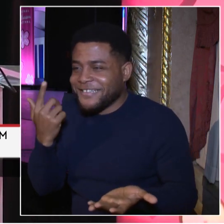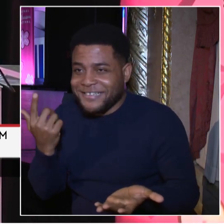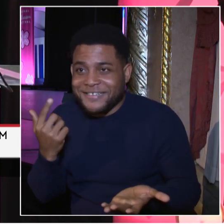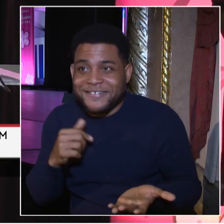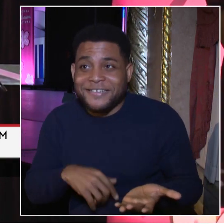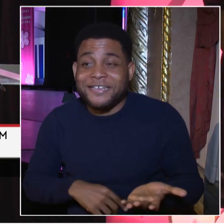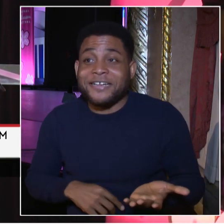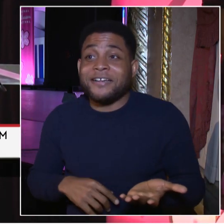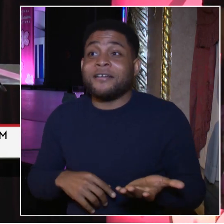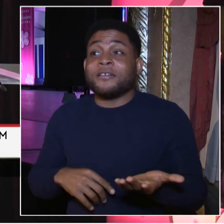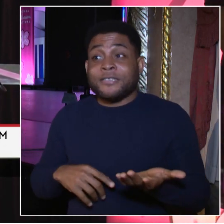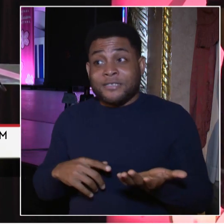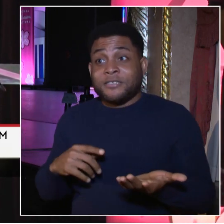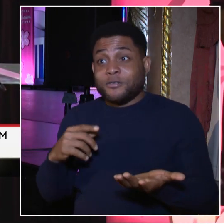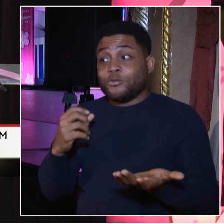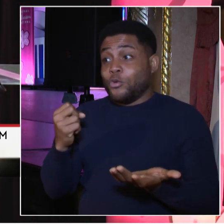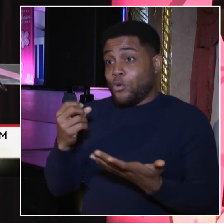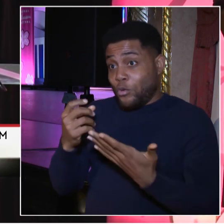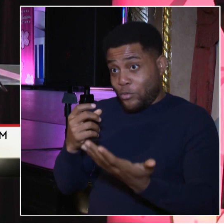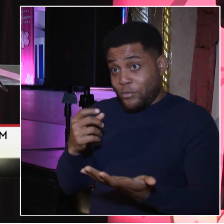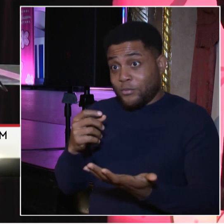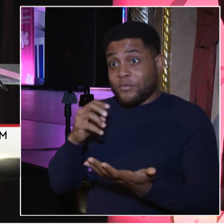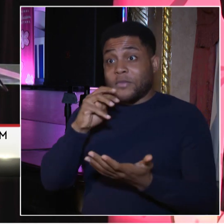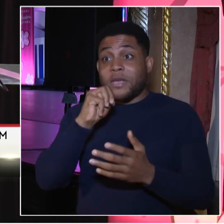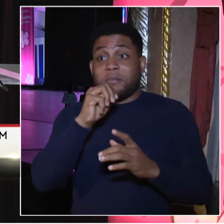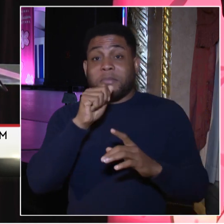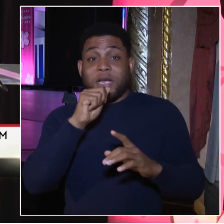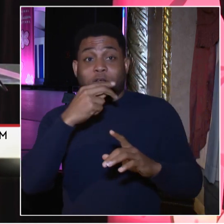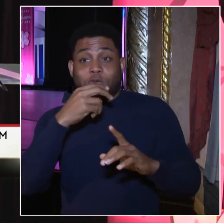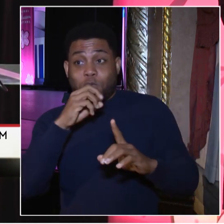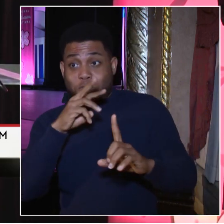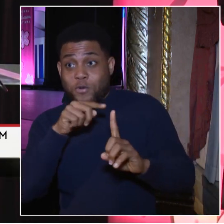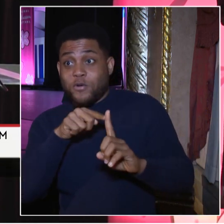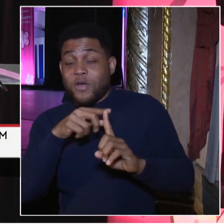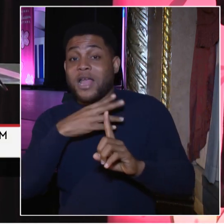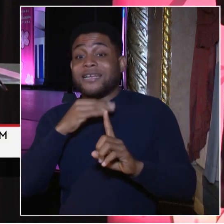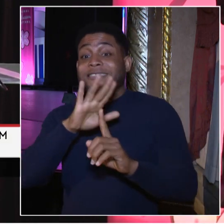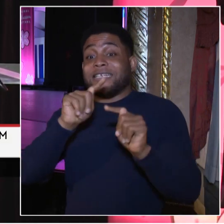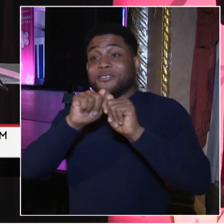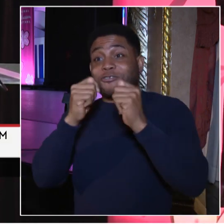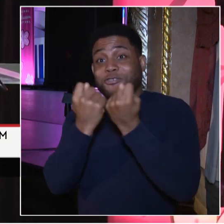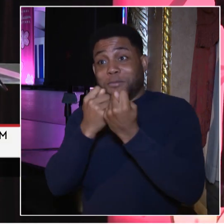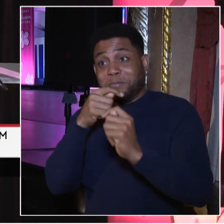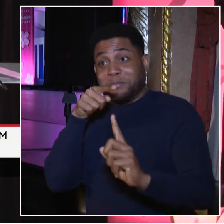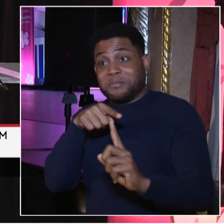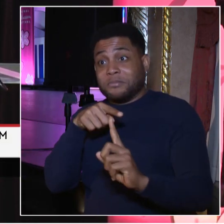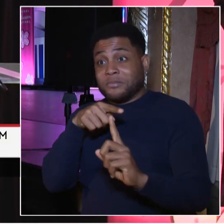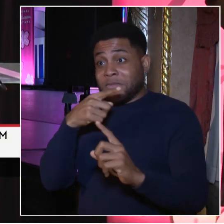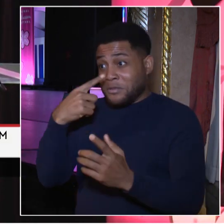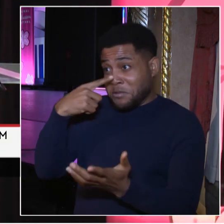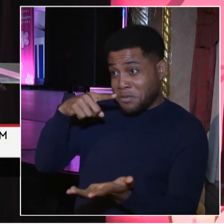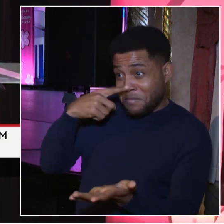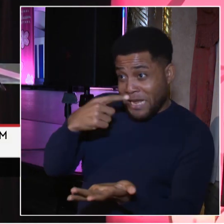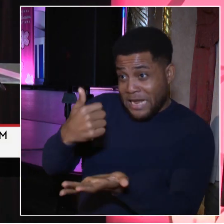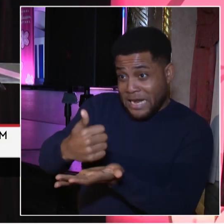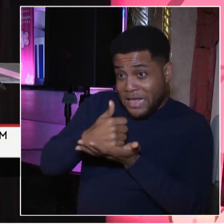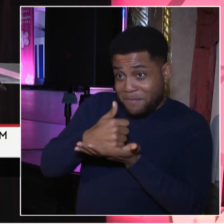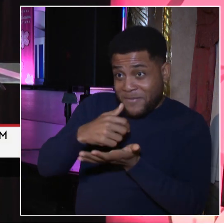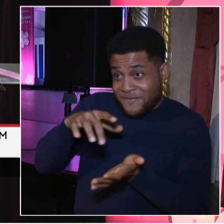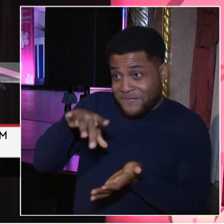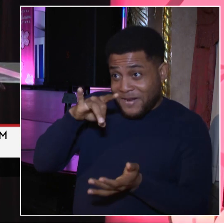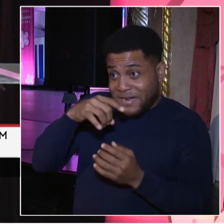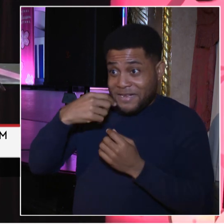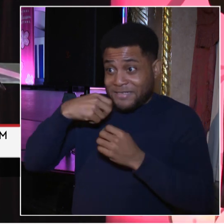Diana Mayhew as well as the team at the National Cherry Blossom Festival to find the perfect tie for me.